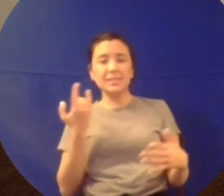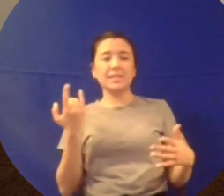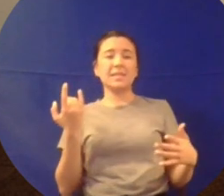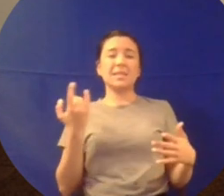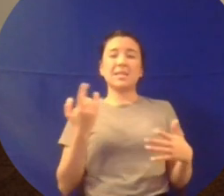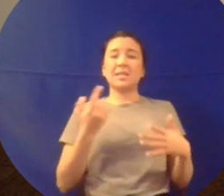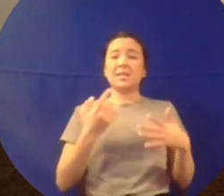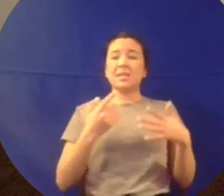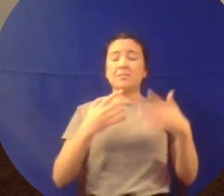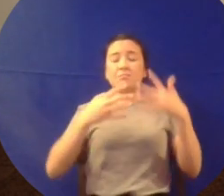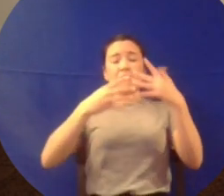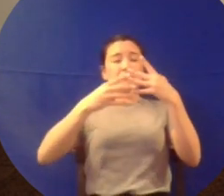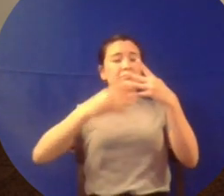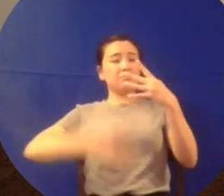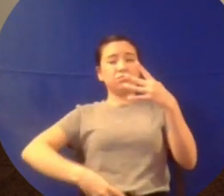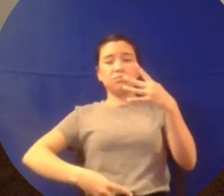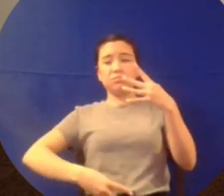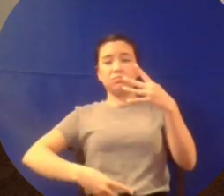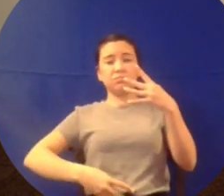pettiness,